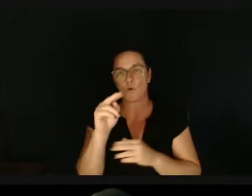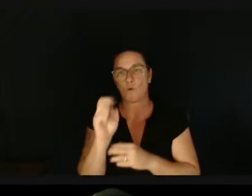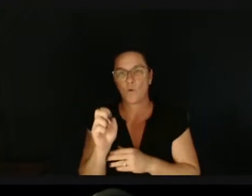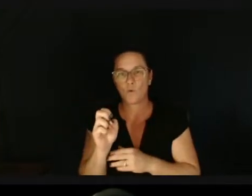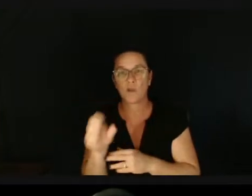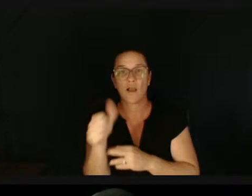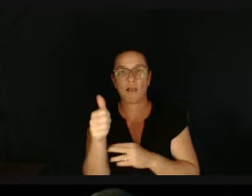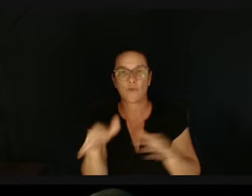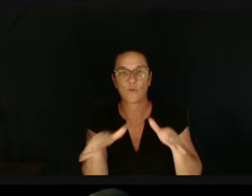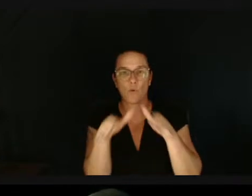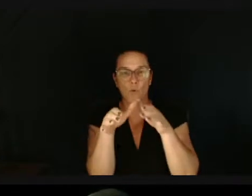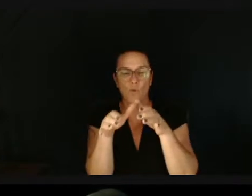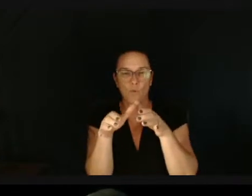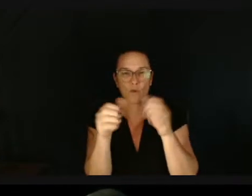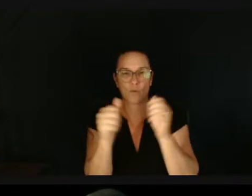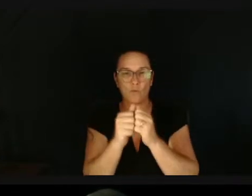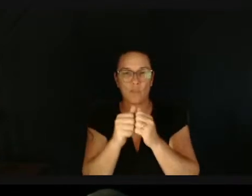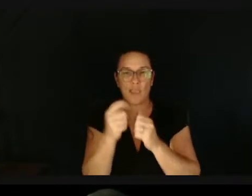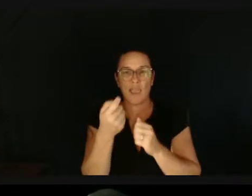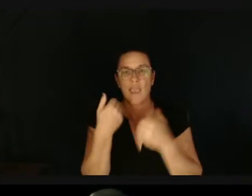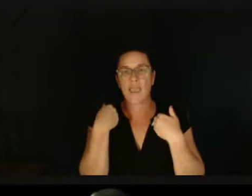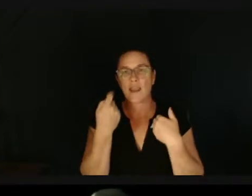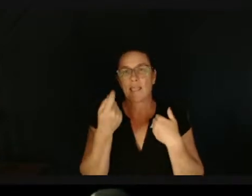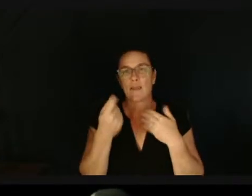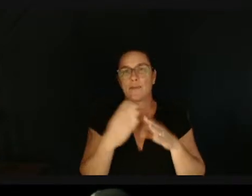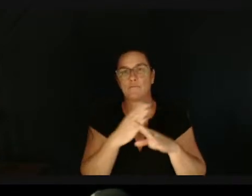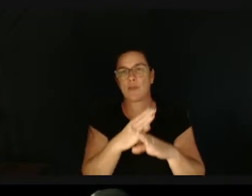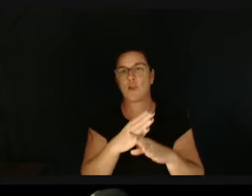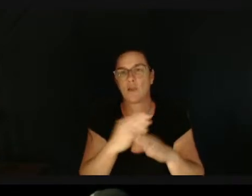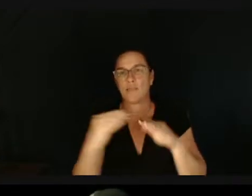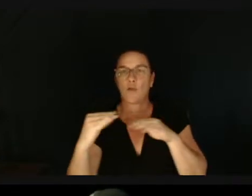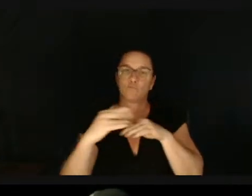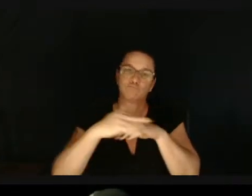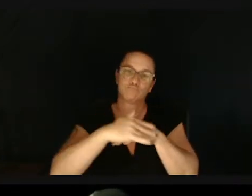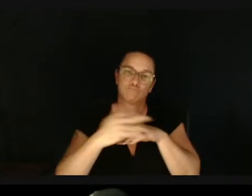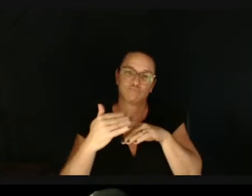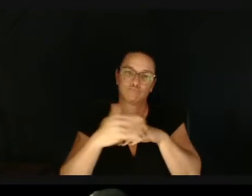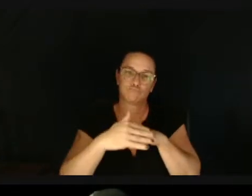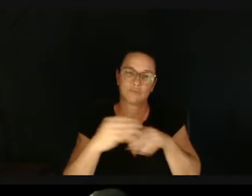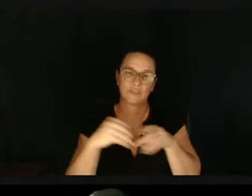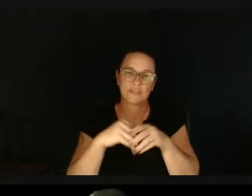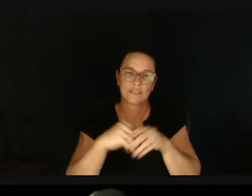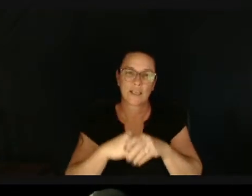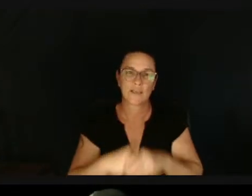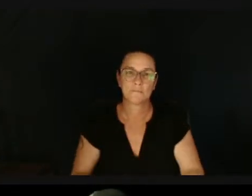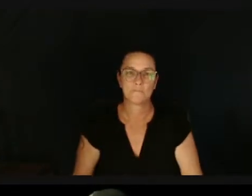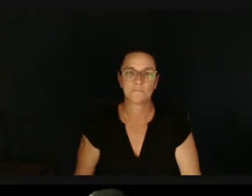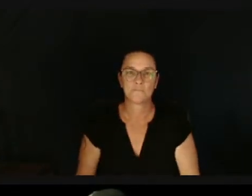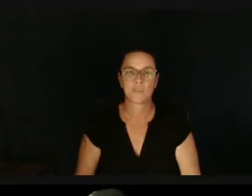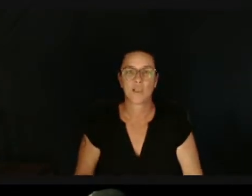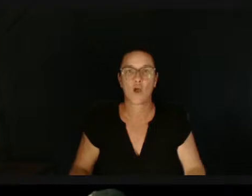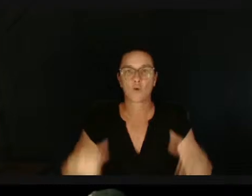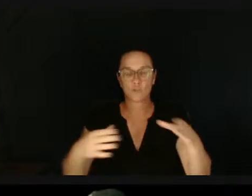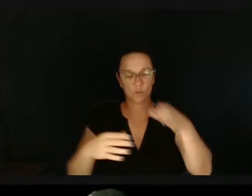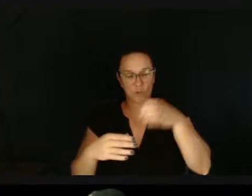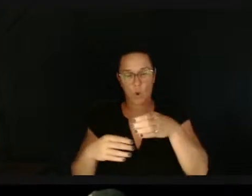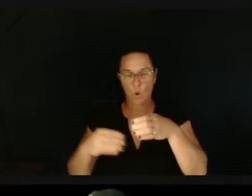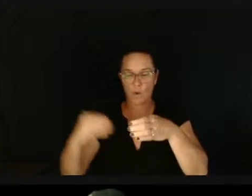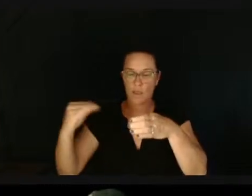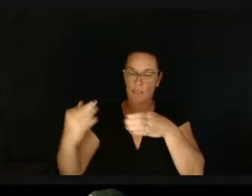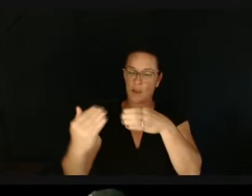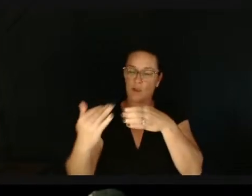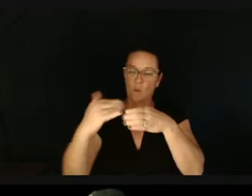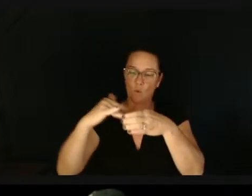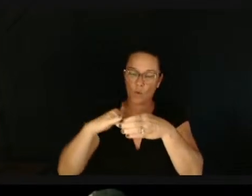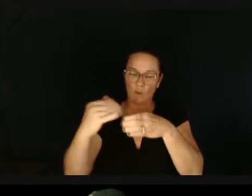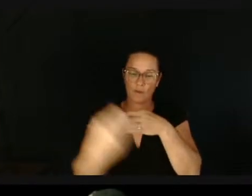cone had a little barrier. Now lava's oozing into it too, and oozing up against the backside. So you can see why they say that it won't be long